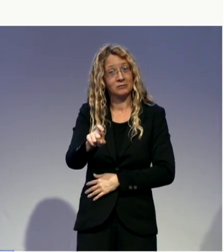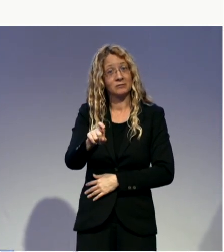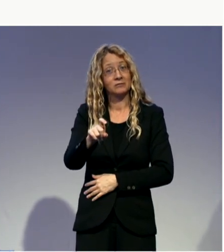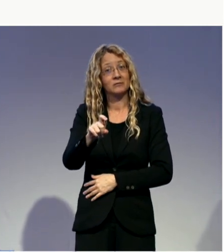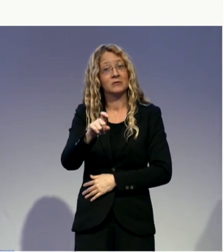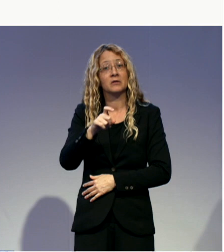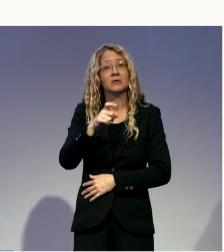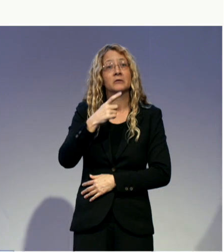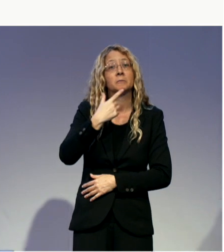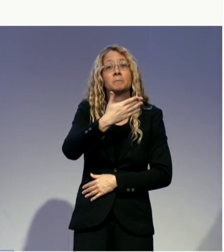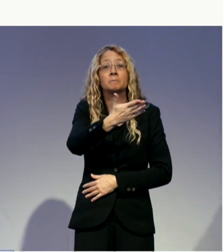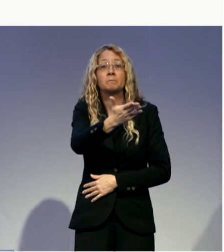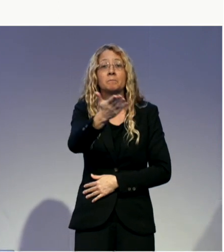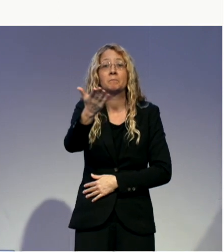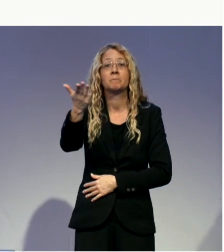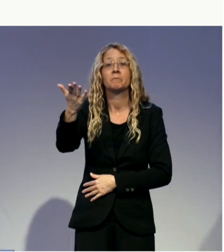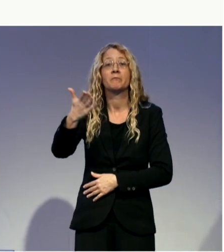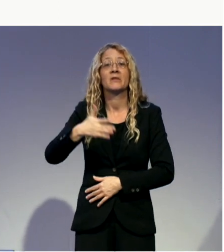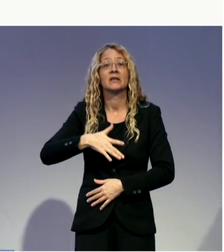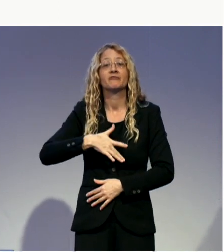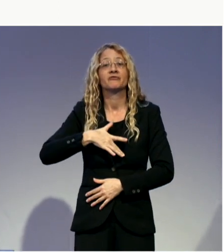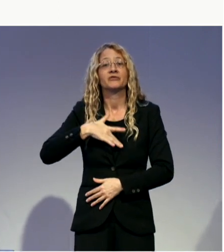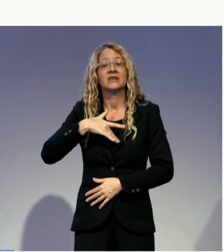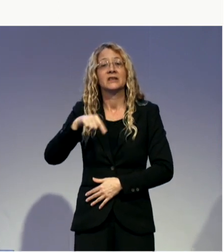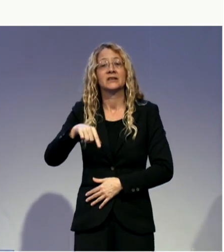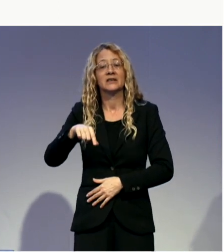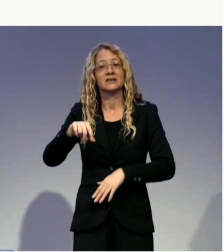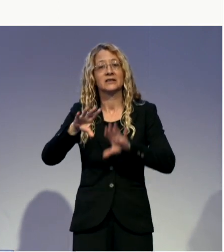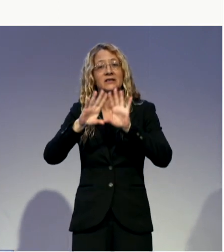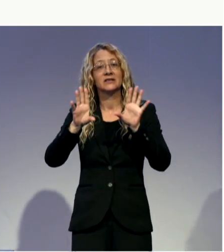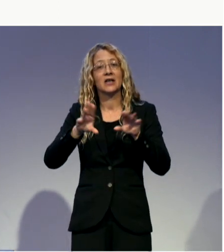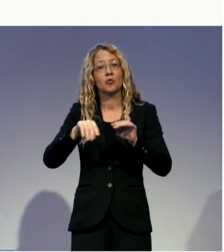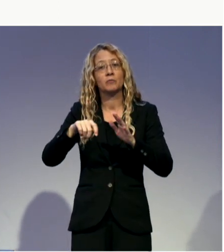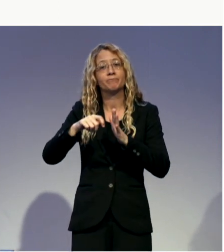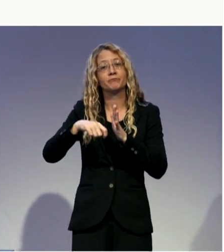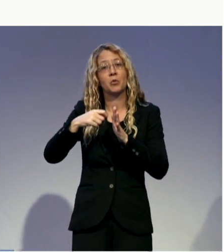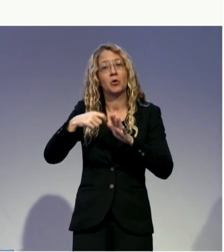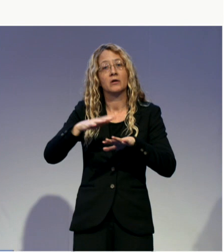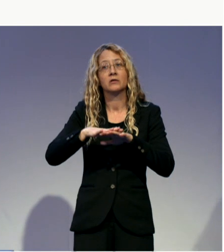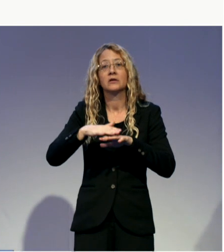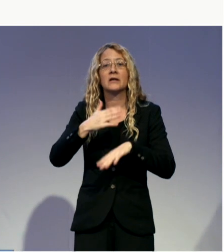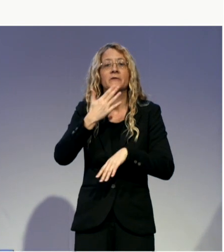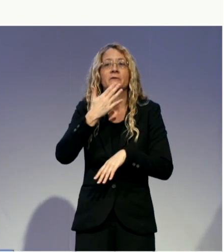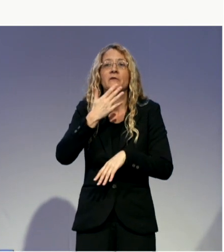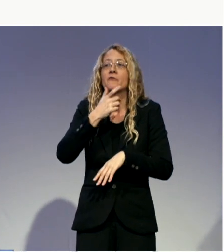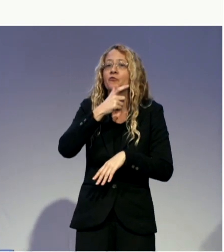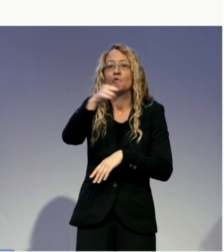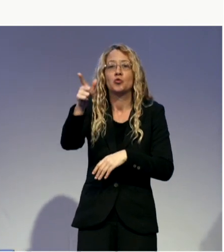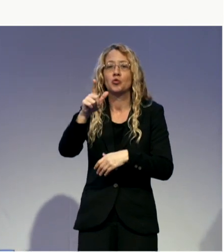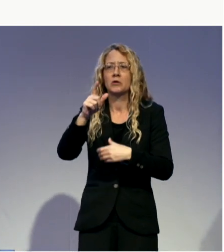Zero Project worldwide innovative network? Please raise your hand or give me a sign.